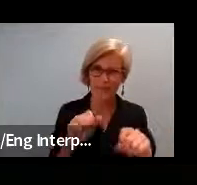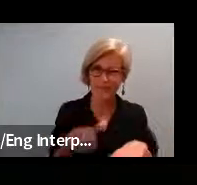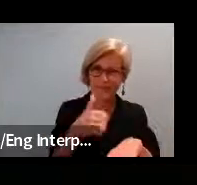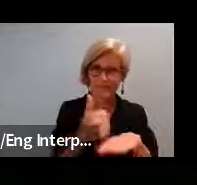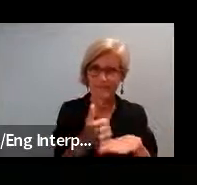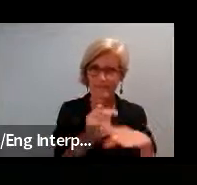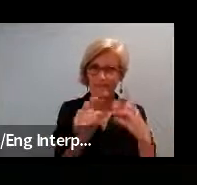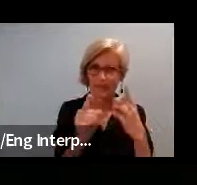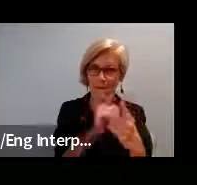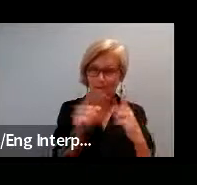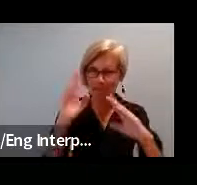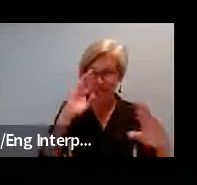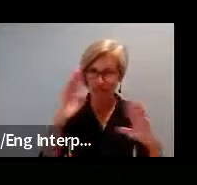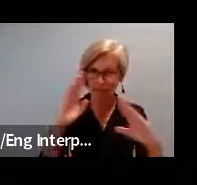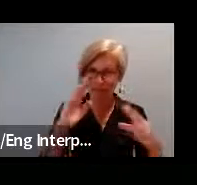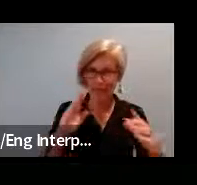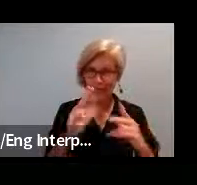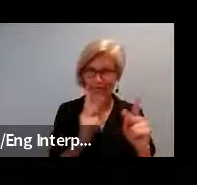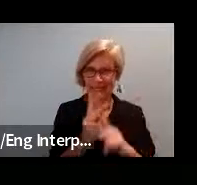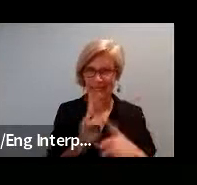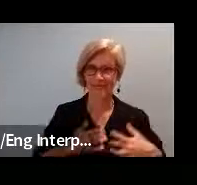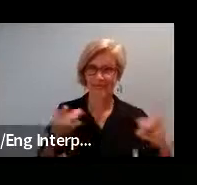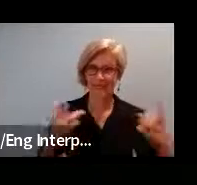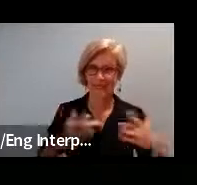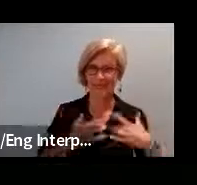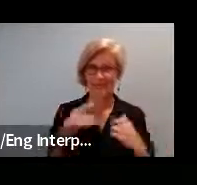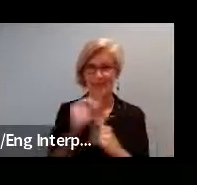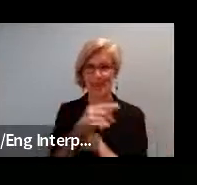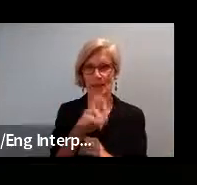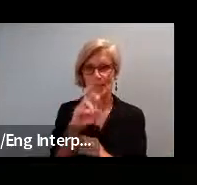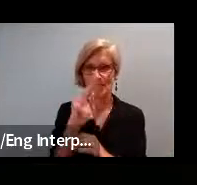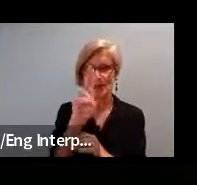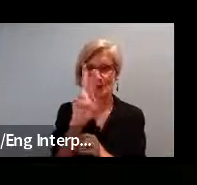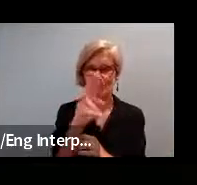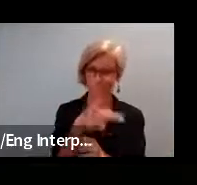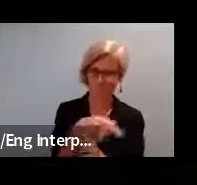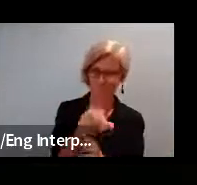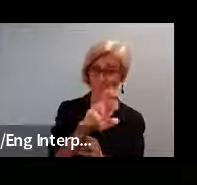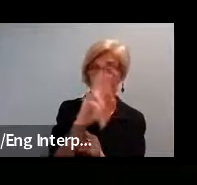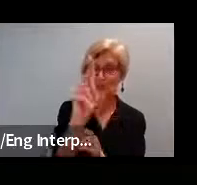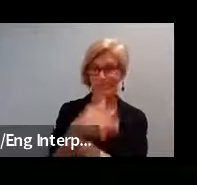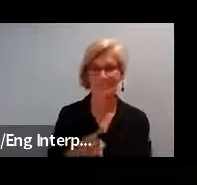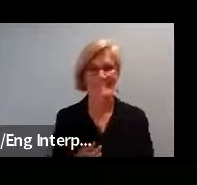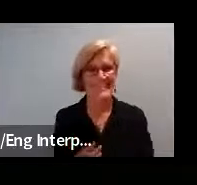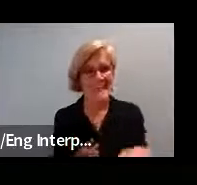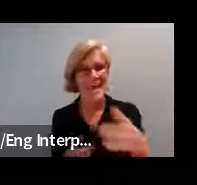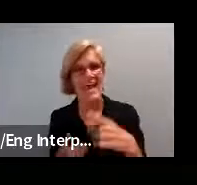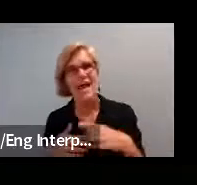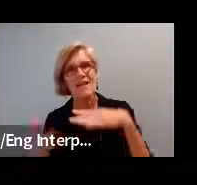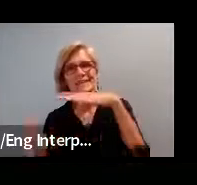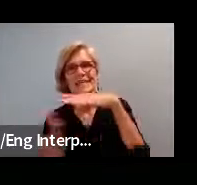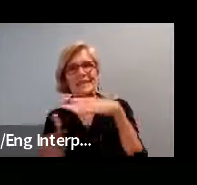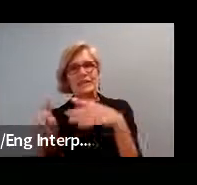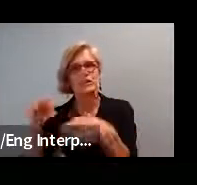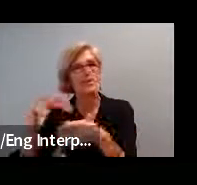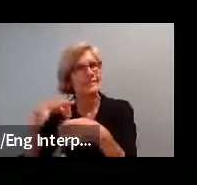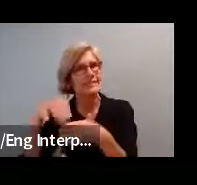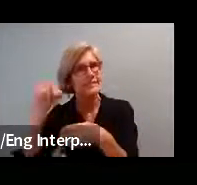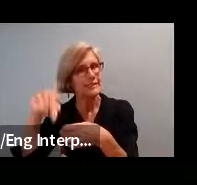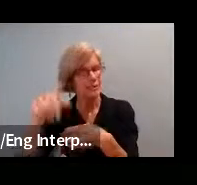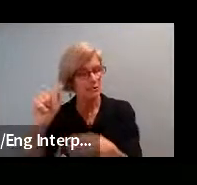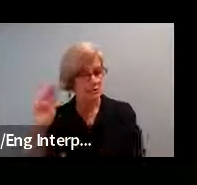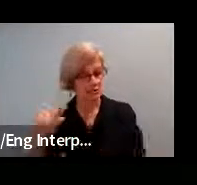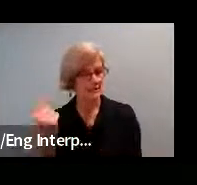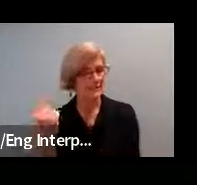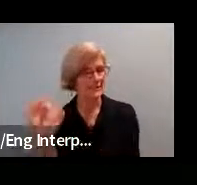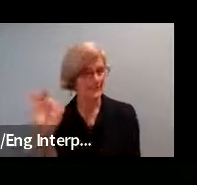type event at the park? So we have their Kinder Tea that's here at our school on August 19th,